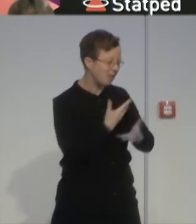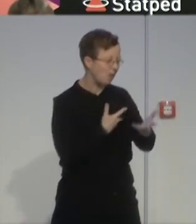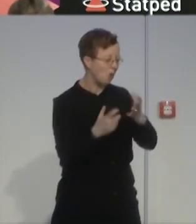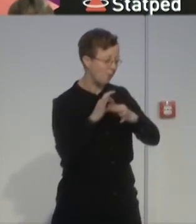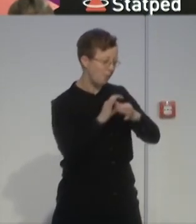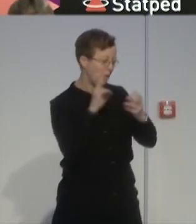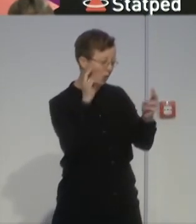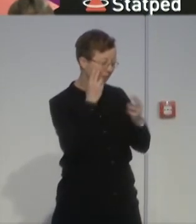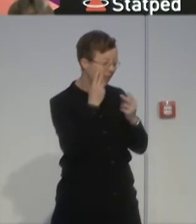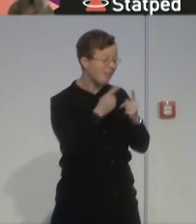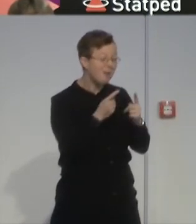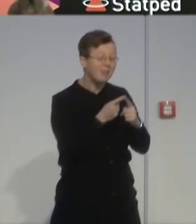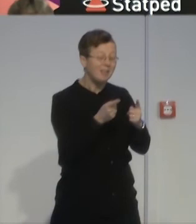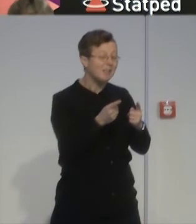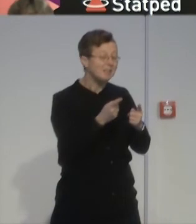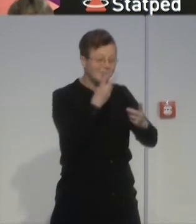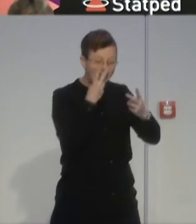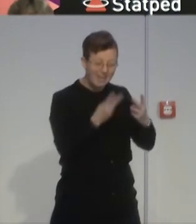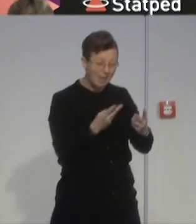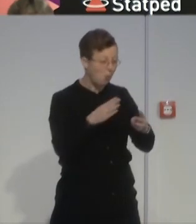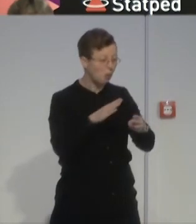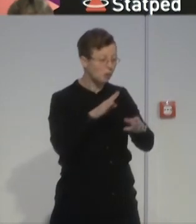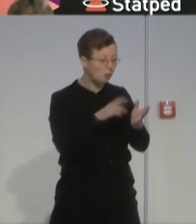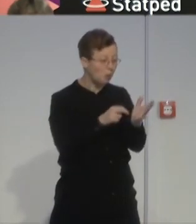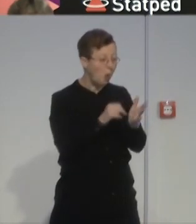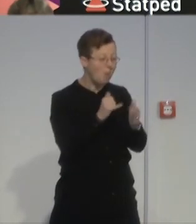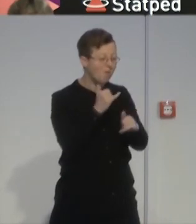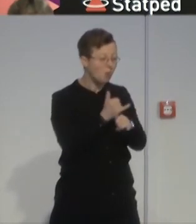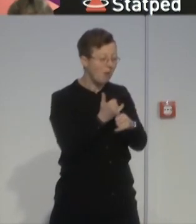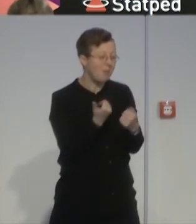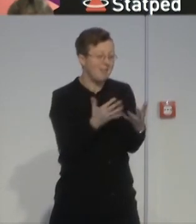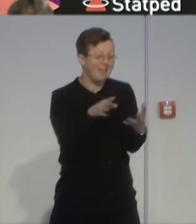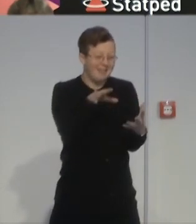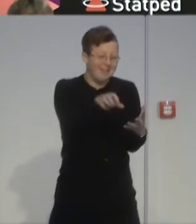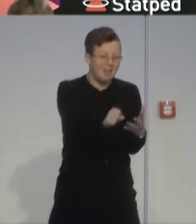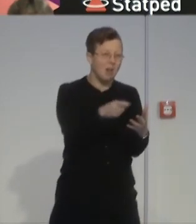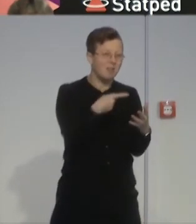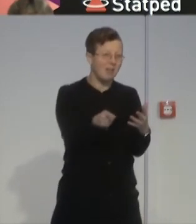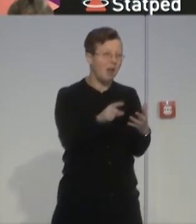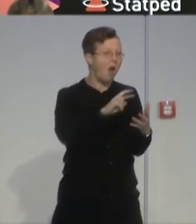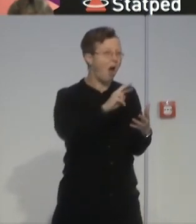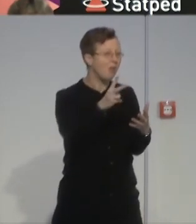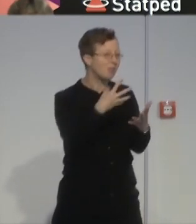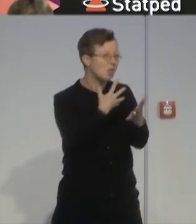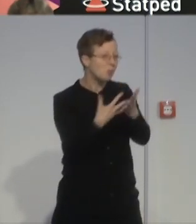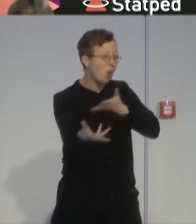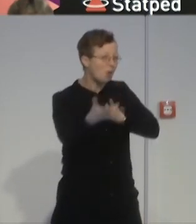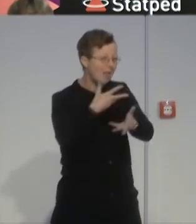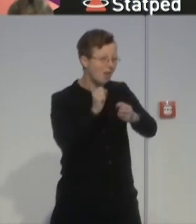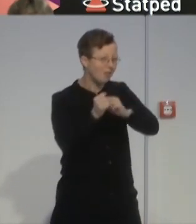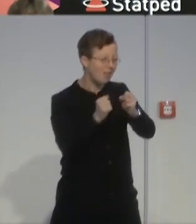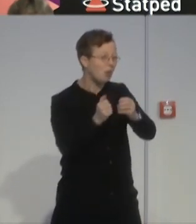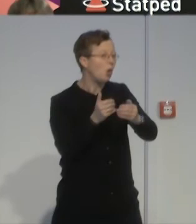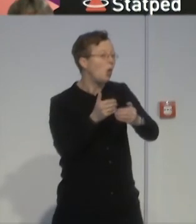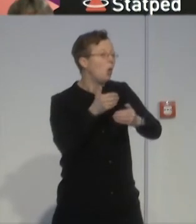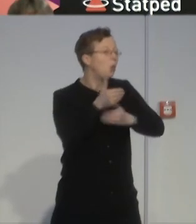deafblindness. But it does not treat the question of how to give access to others' languaging activity beyond the dyad.